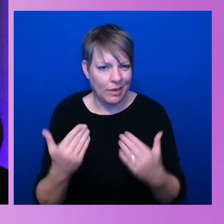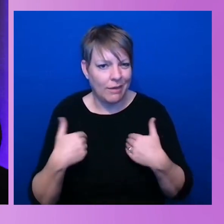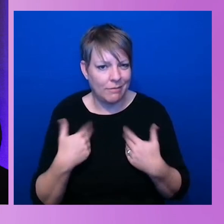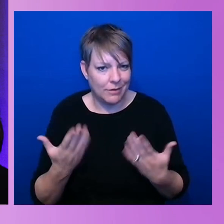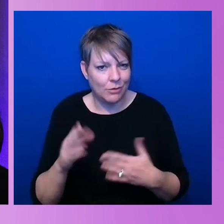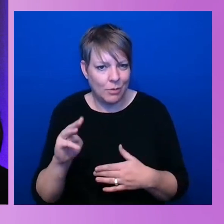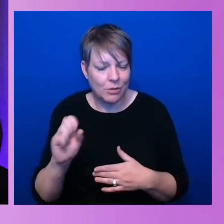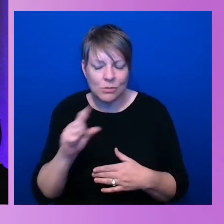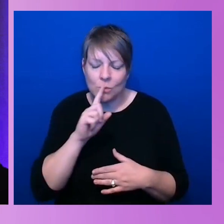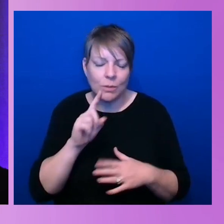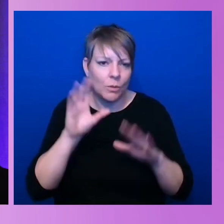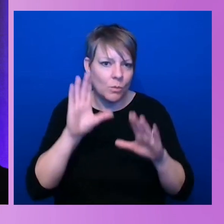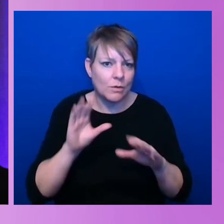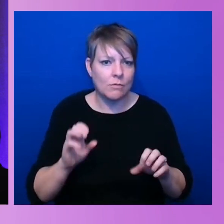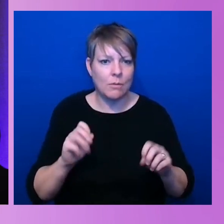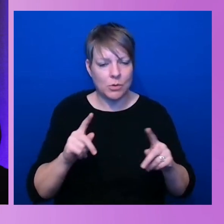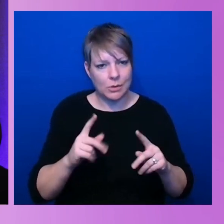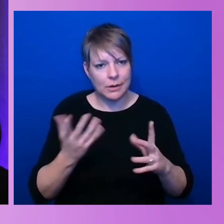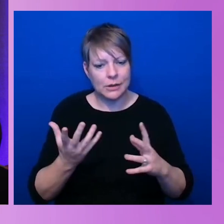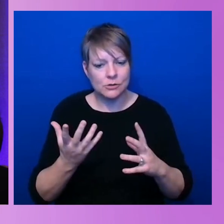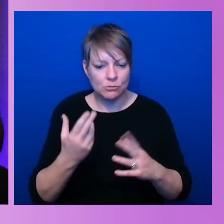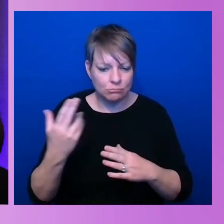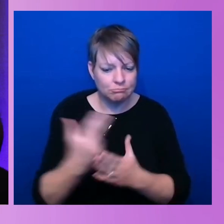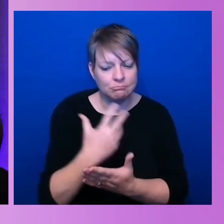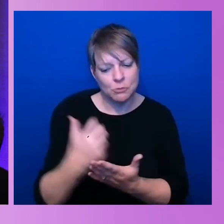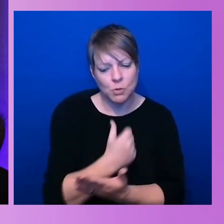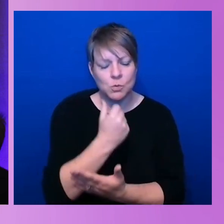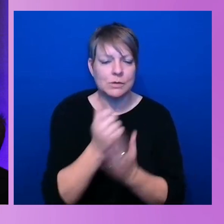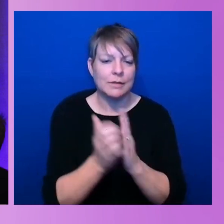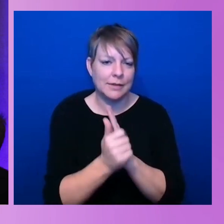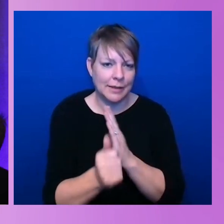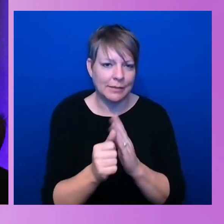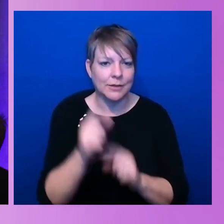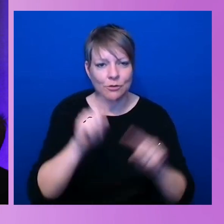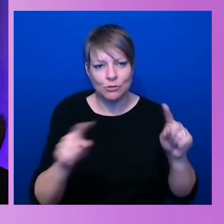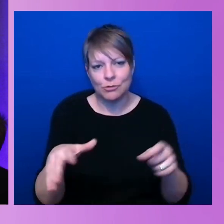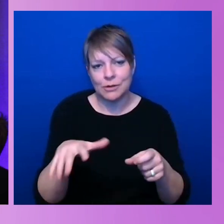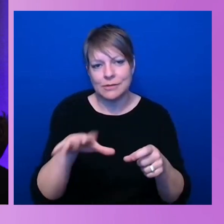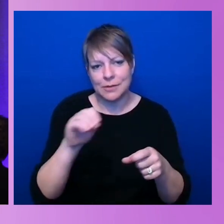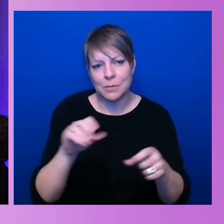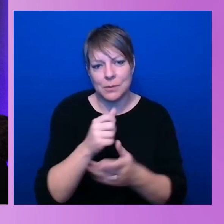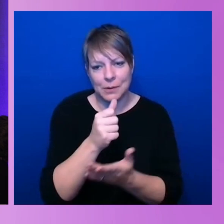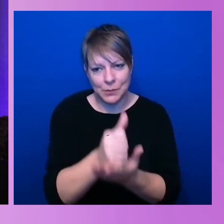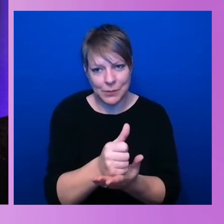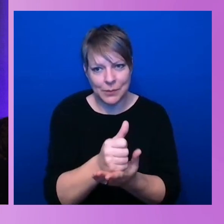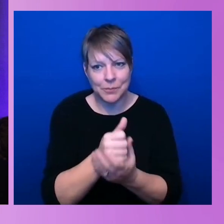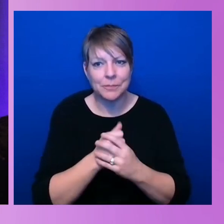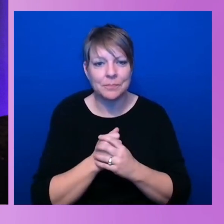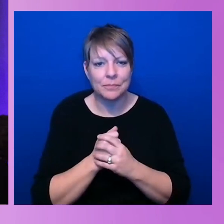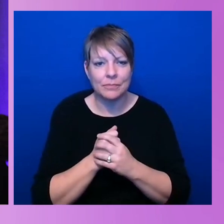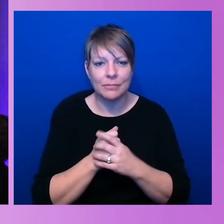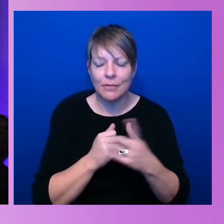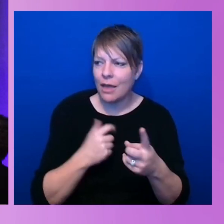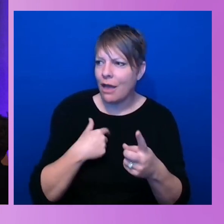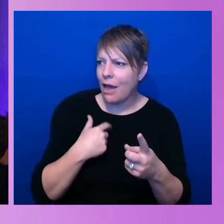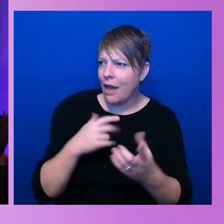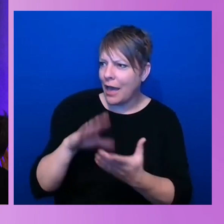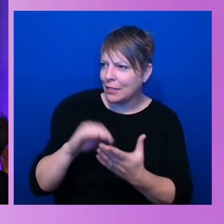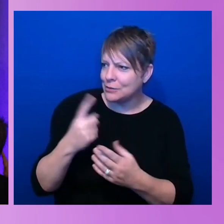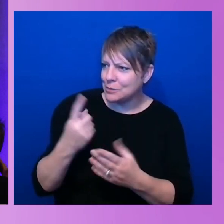to tap into the talent across the company to help. Yeah. I learned something new about the hand raise feature. There